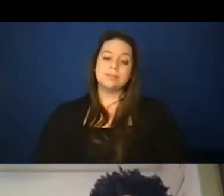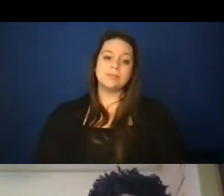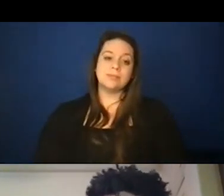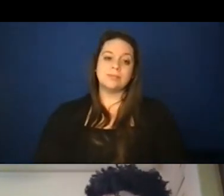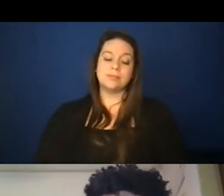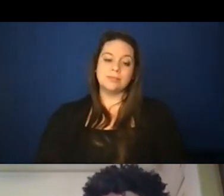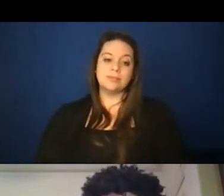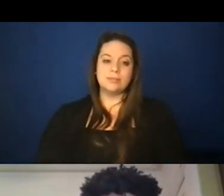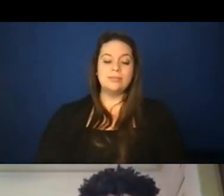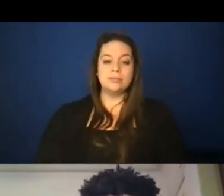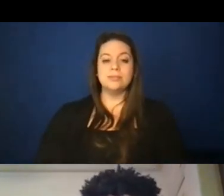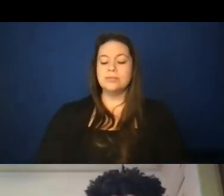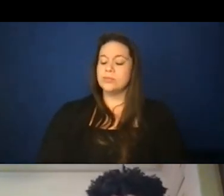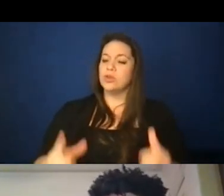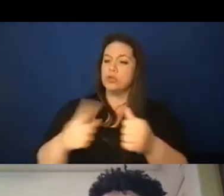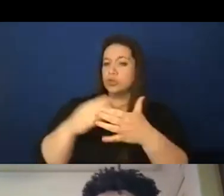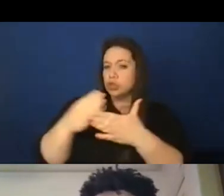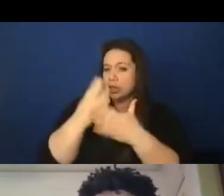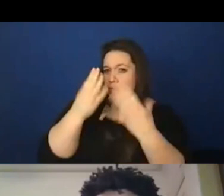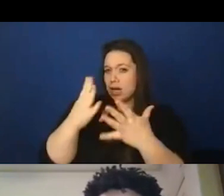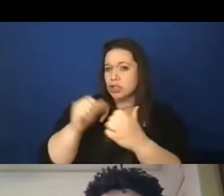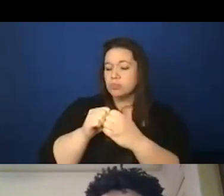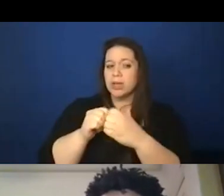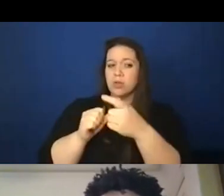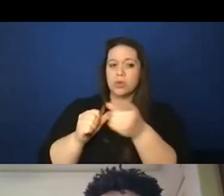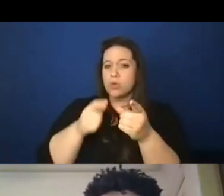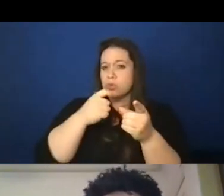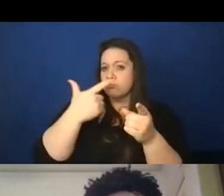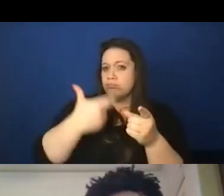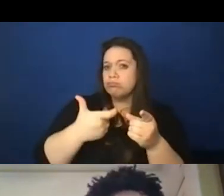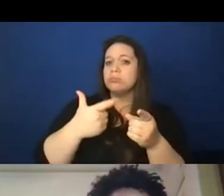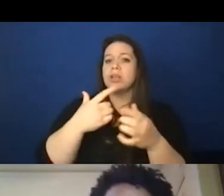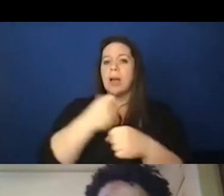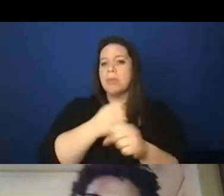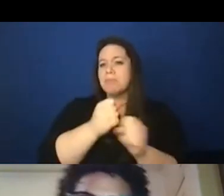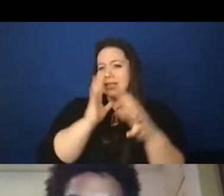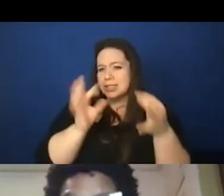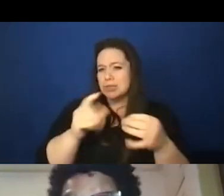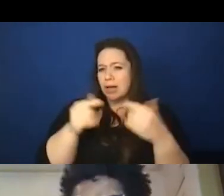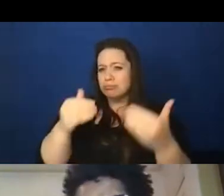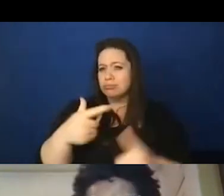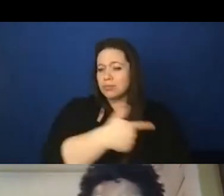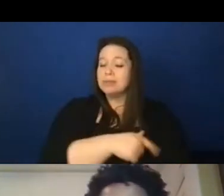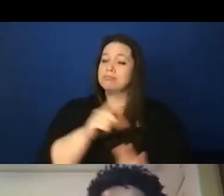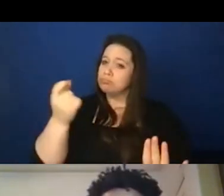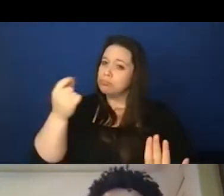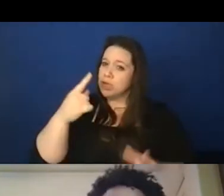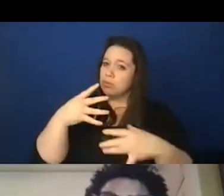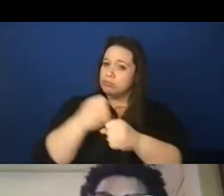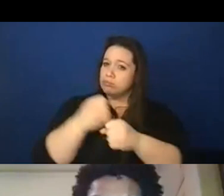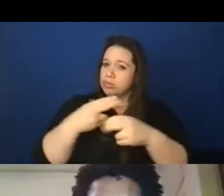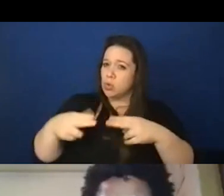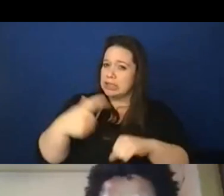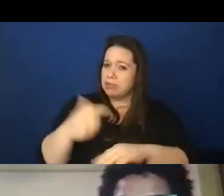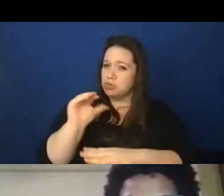share information with our panelists that will help them in their decision-making process. We only have a short time to be with you, so we're going to